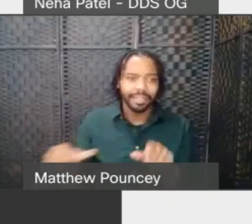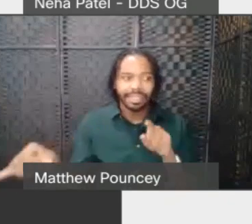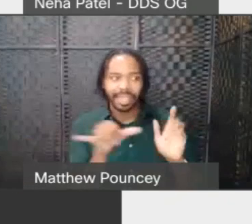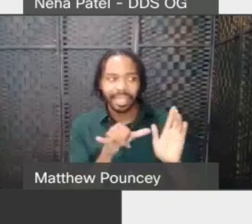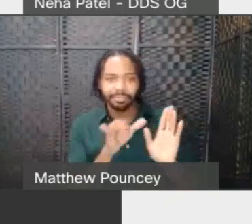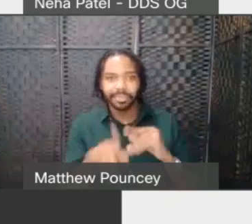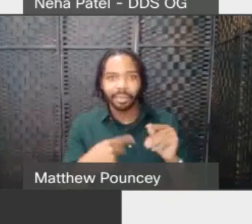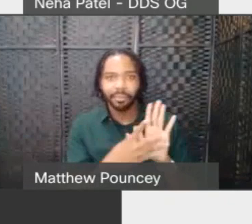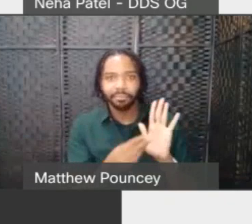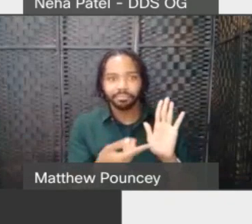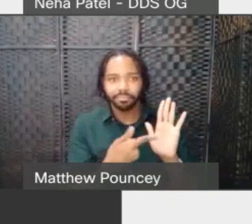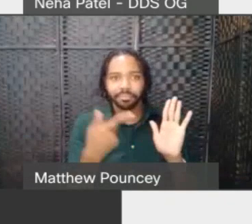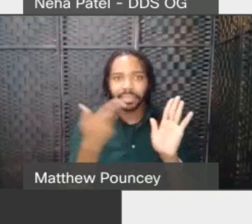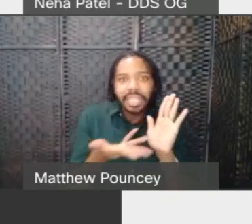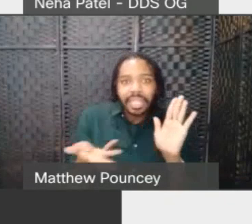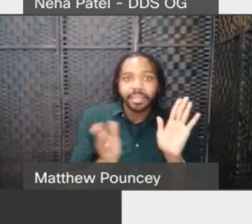of thing.